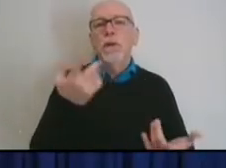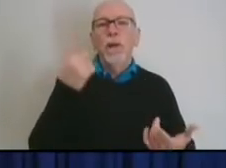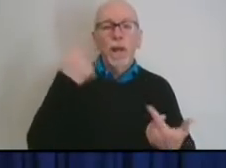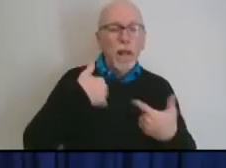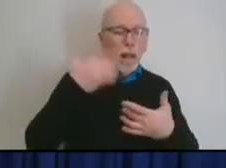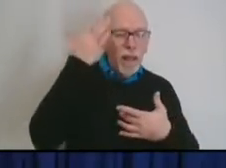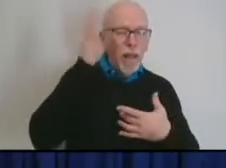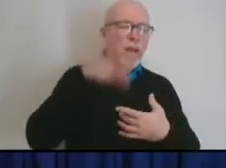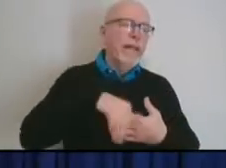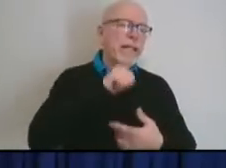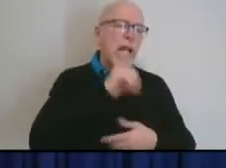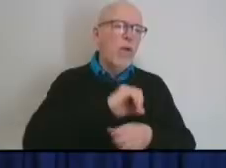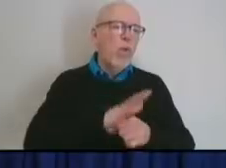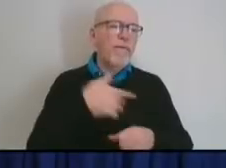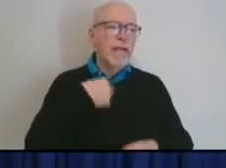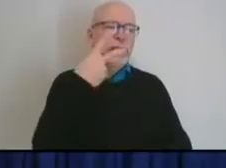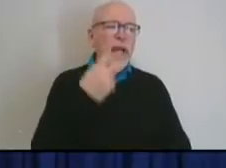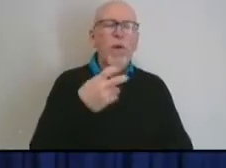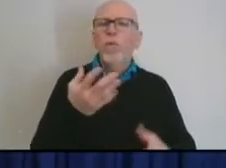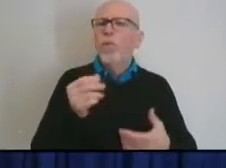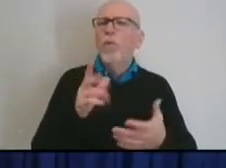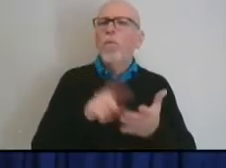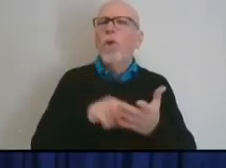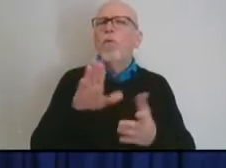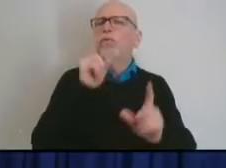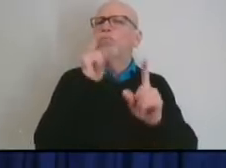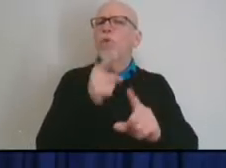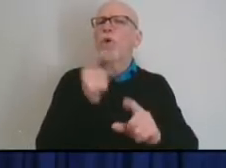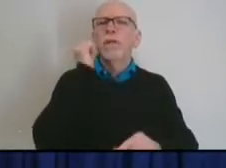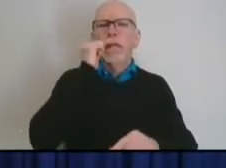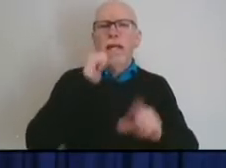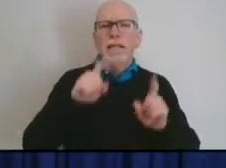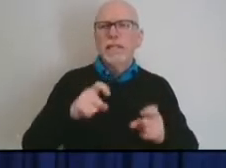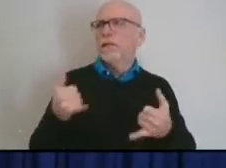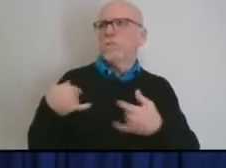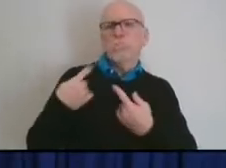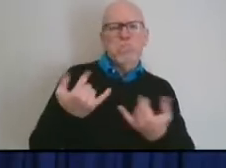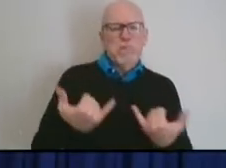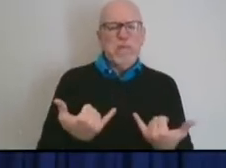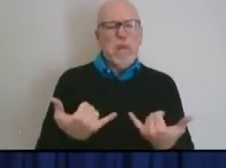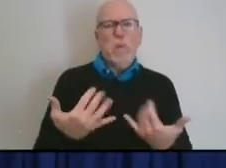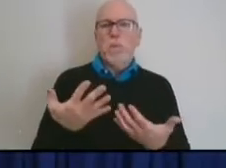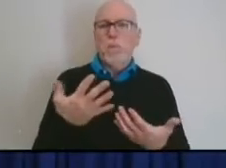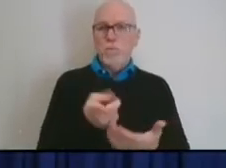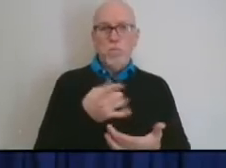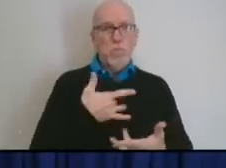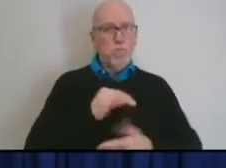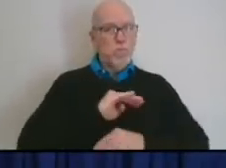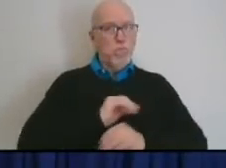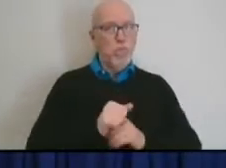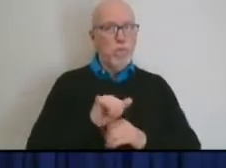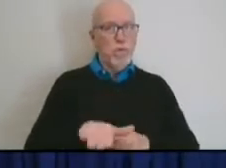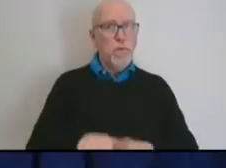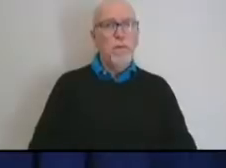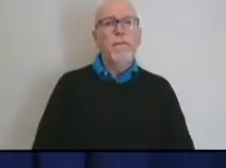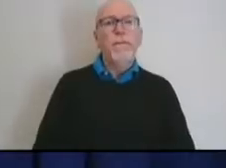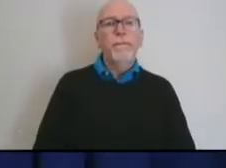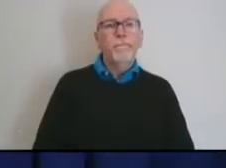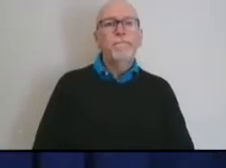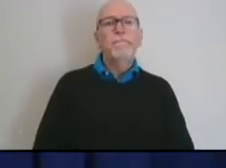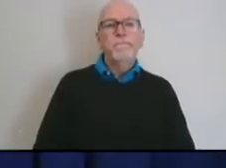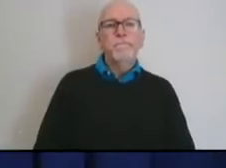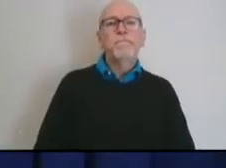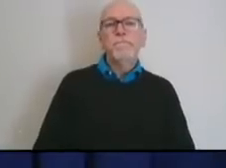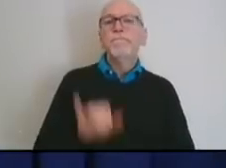sort of target number for what we would like to see about daily testing numbers, and are we there at this point? So Indiana's testing